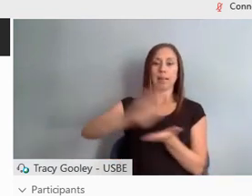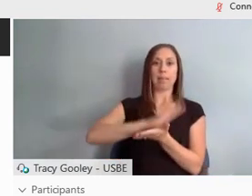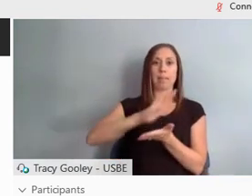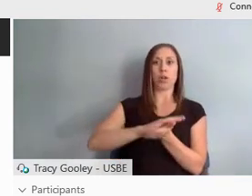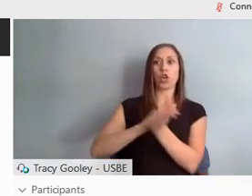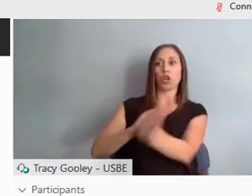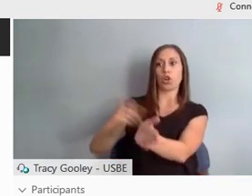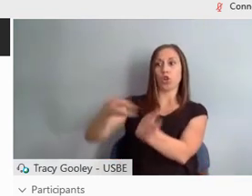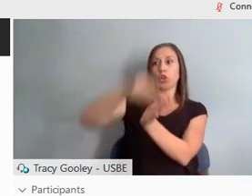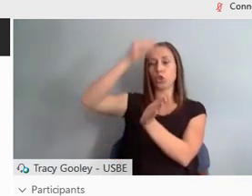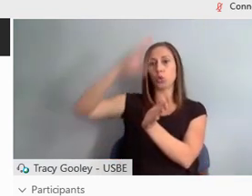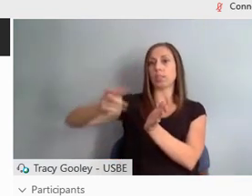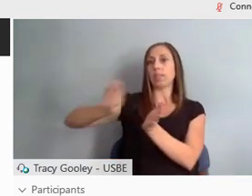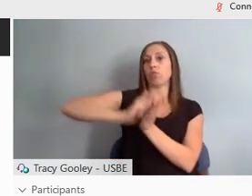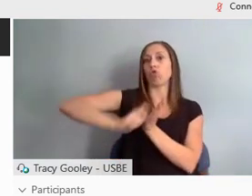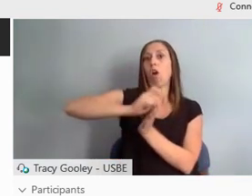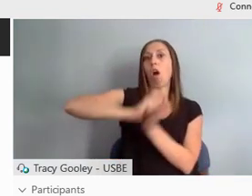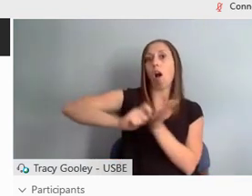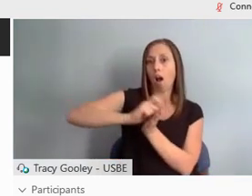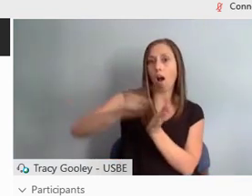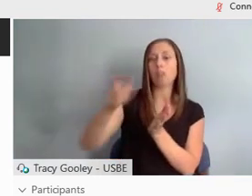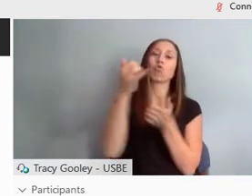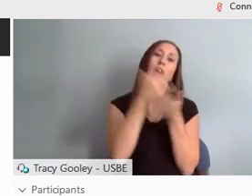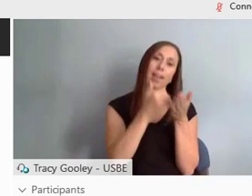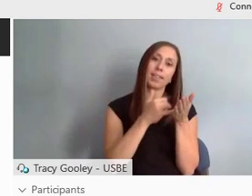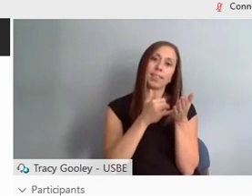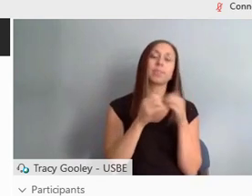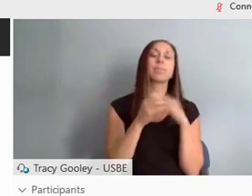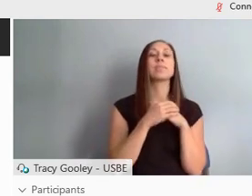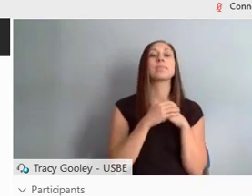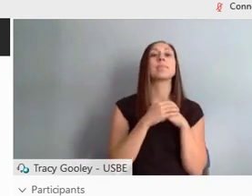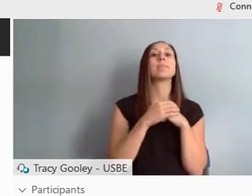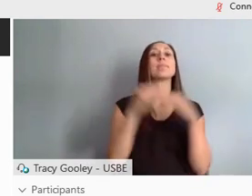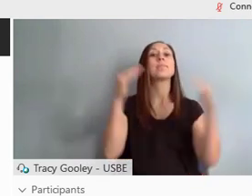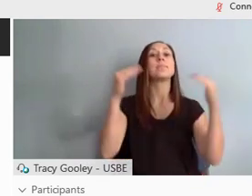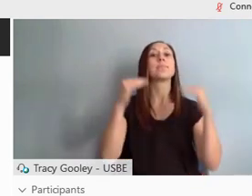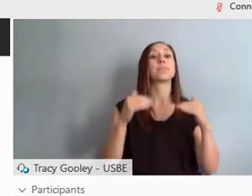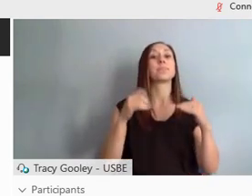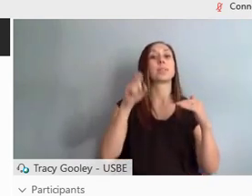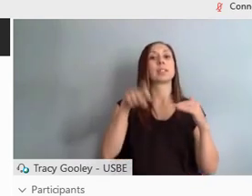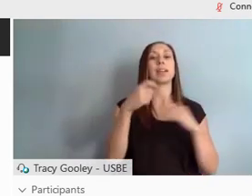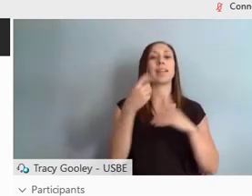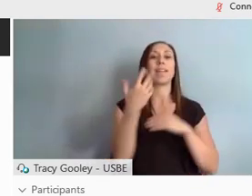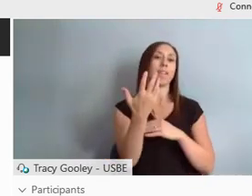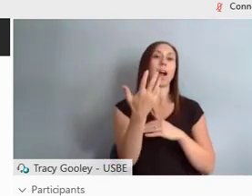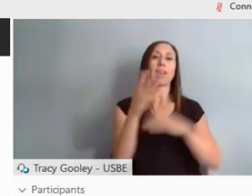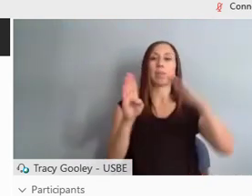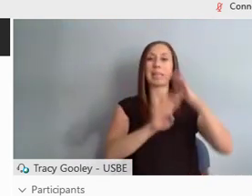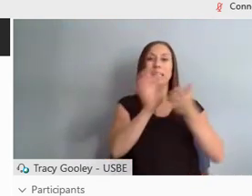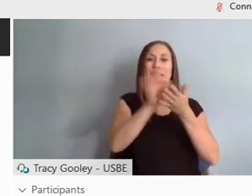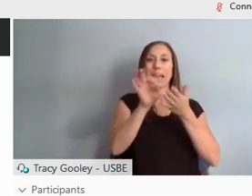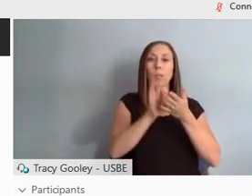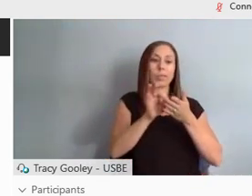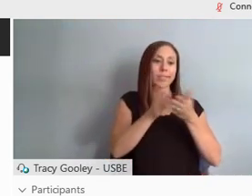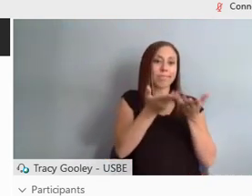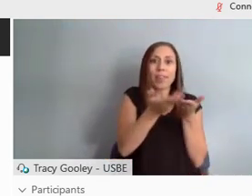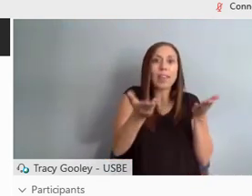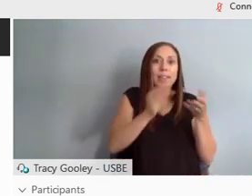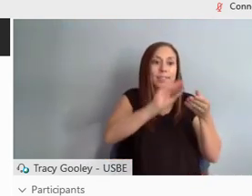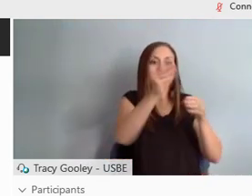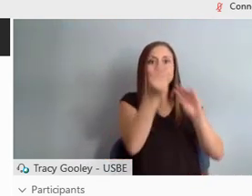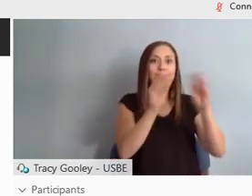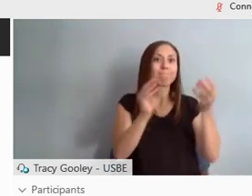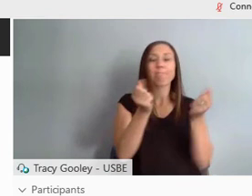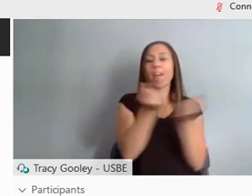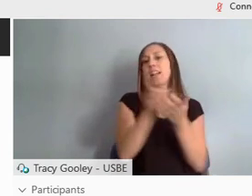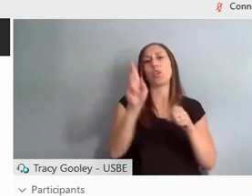for the students to use on one of the items where they are writing. And you'll need a set of 5 basic counting manipulatives. So anything that you use in